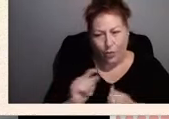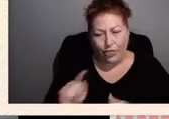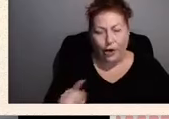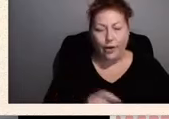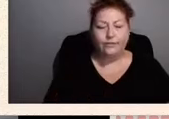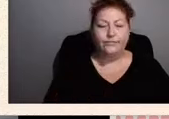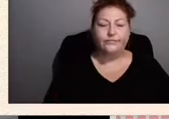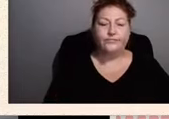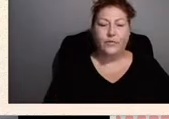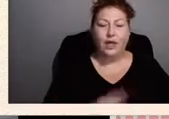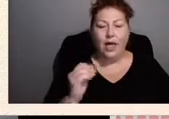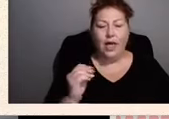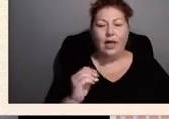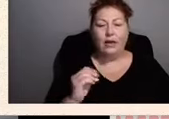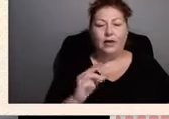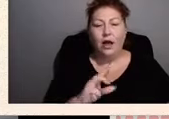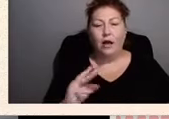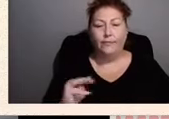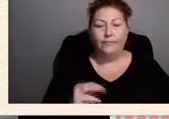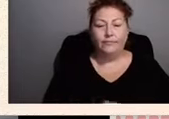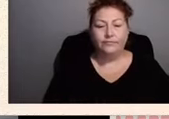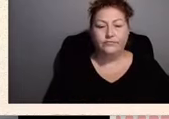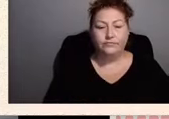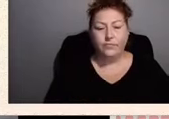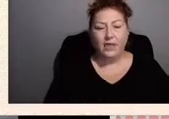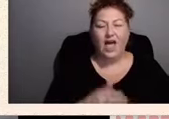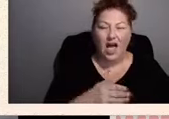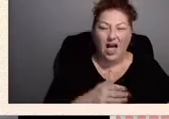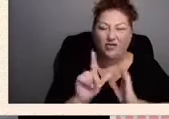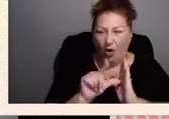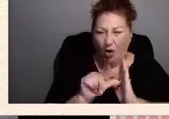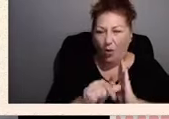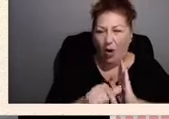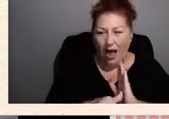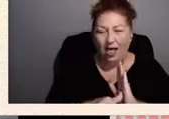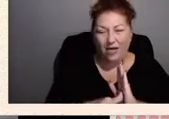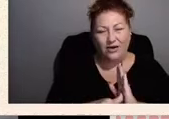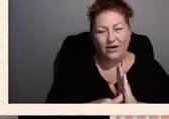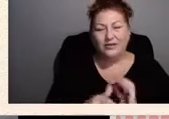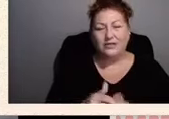And after a while, I just,